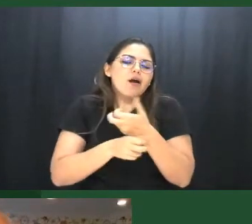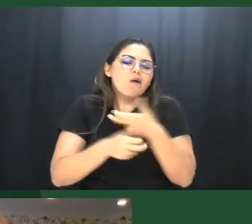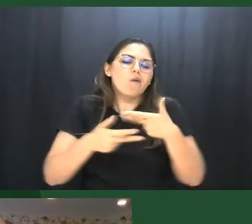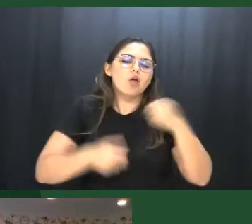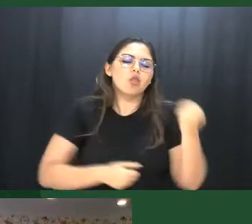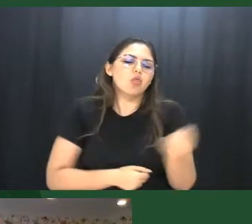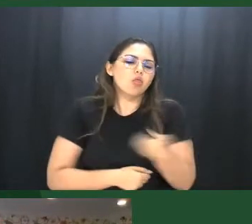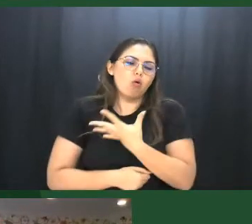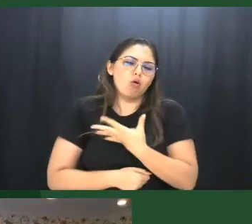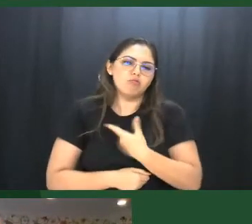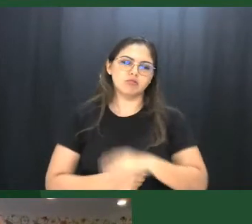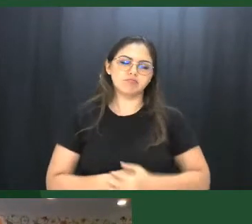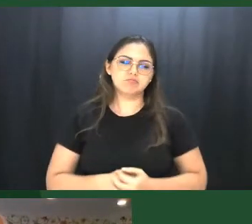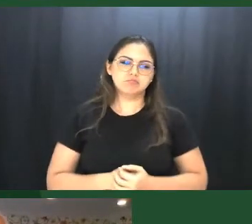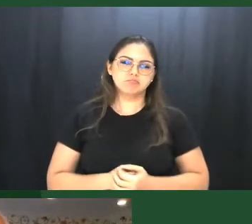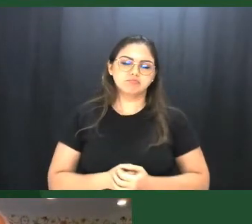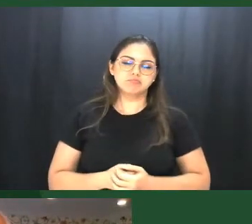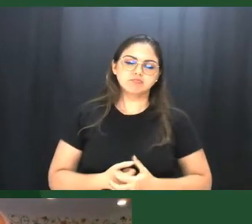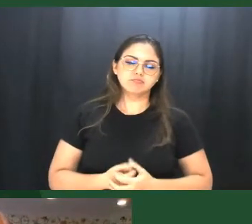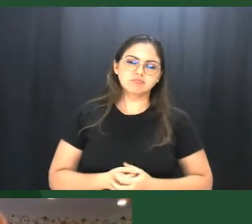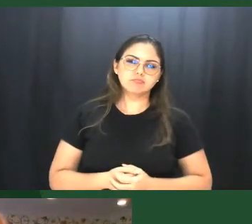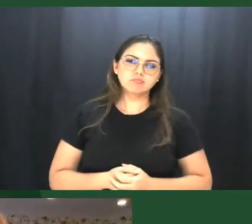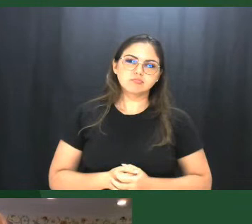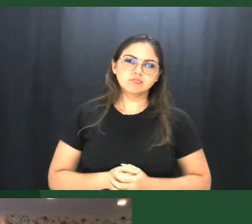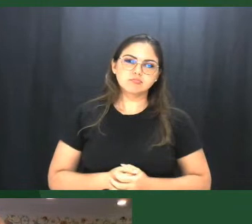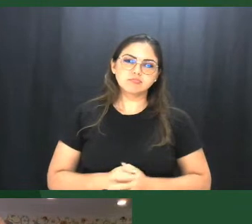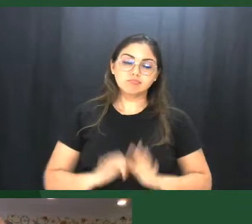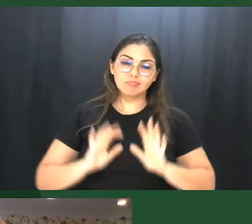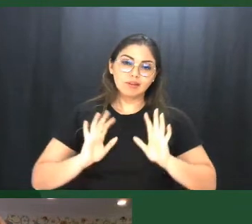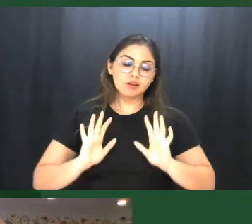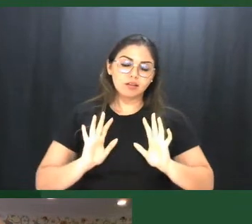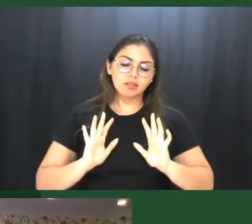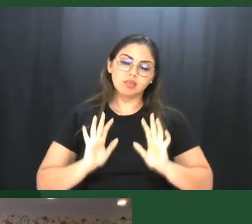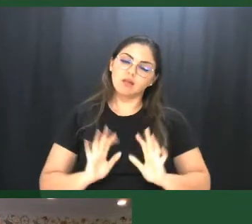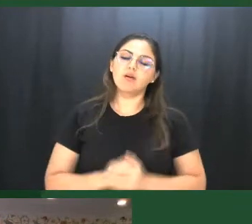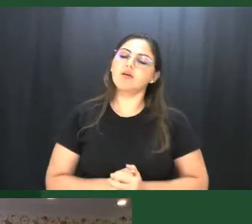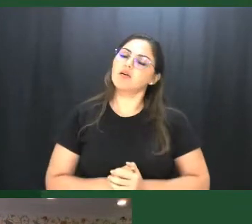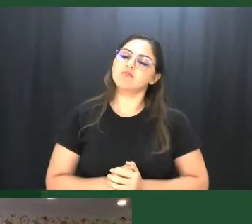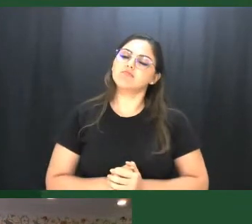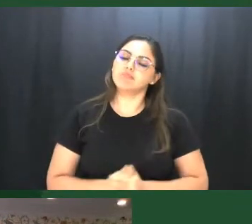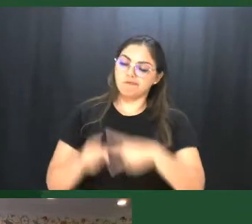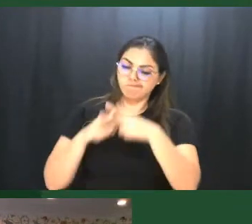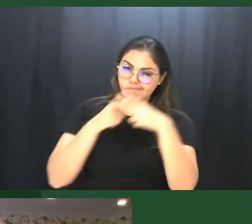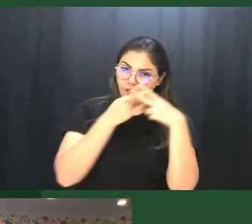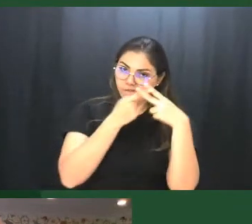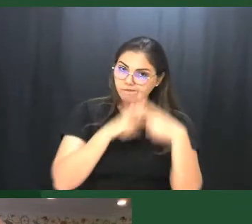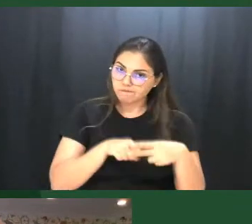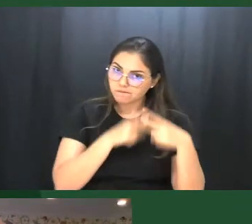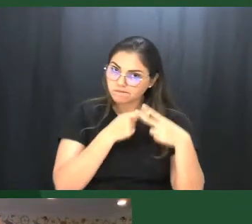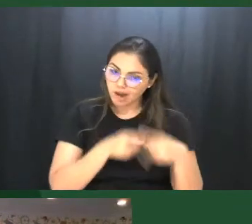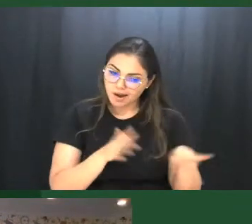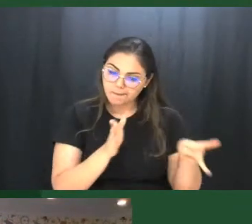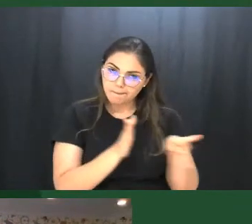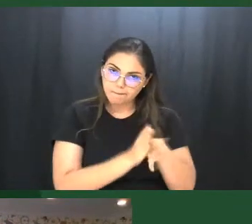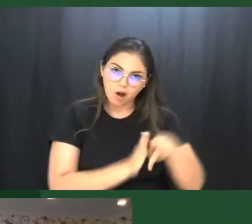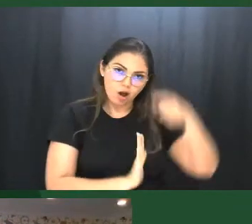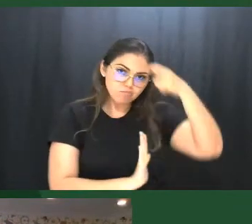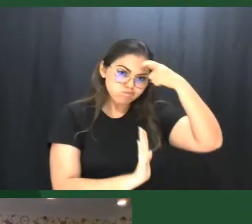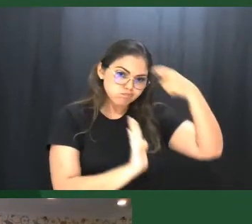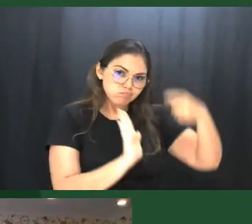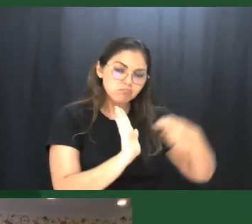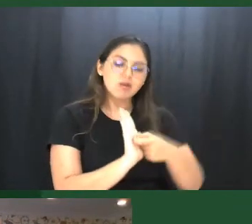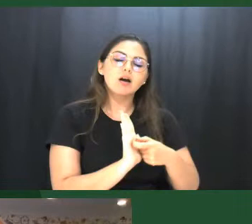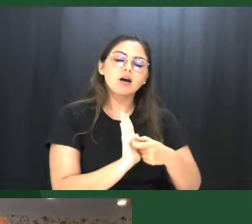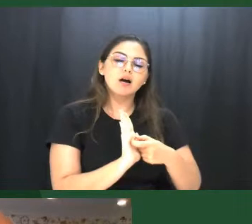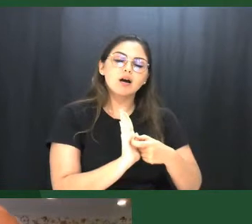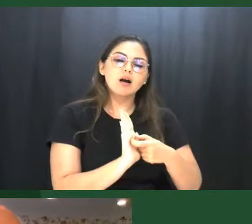Just assessment of AI tools is an important issue. I'm working with, in the US, the National Institute for Standards and